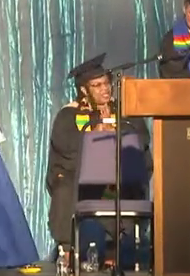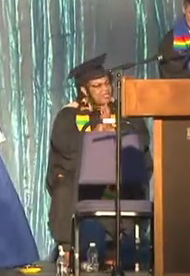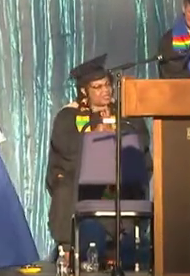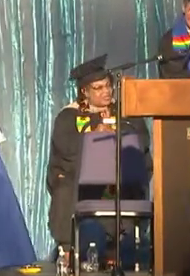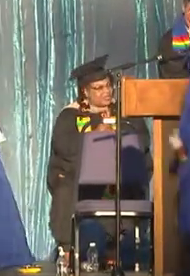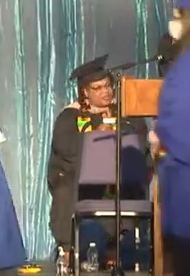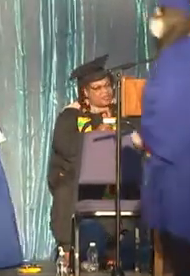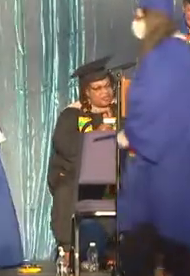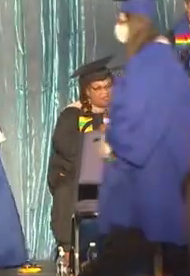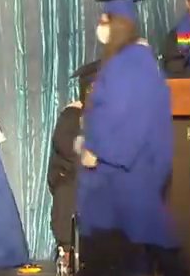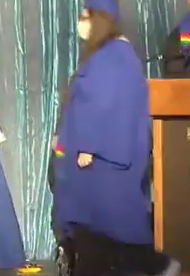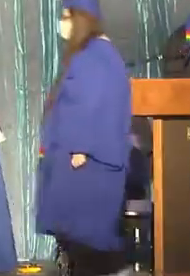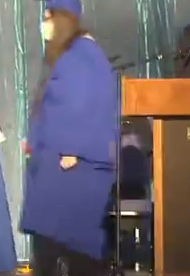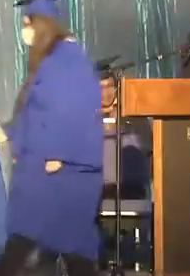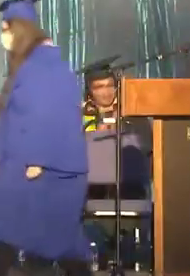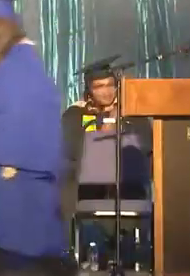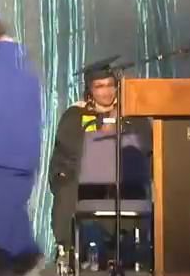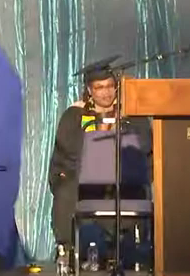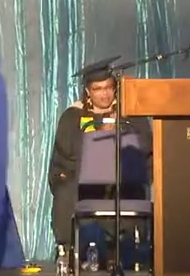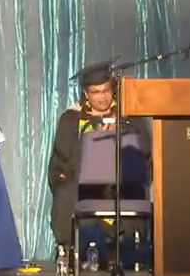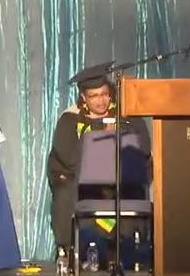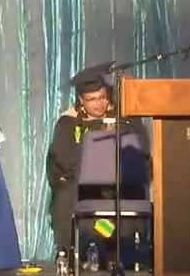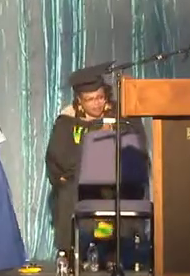Emily Skinner.